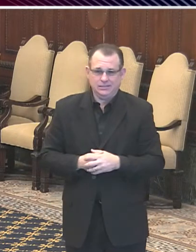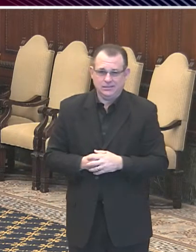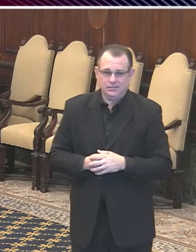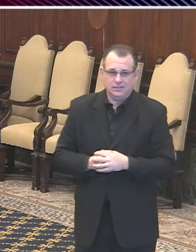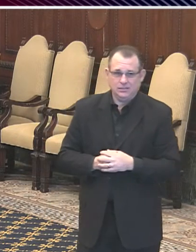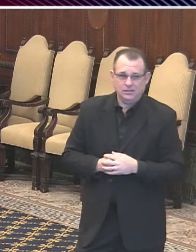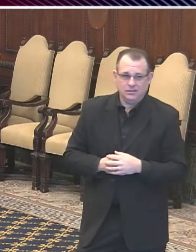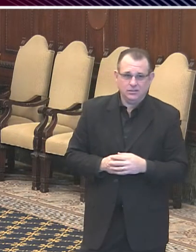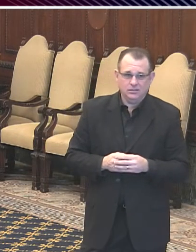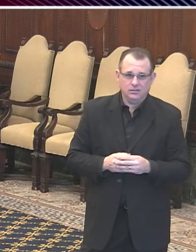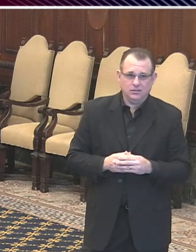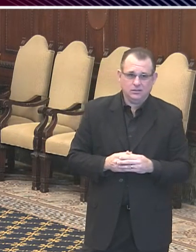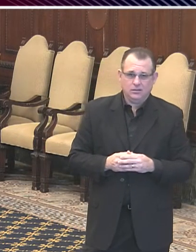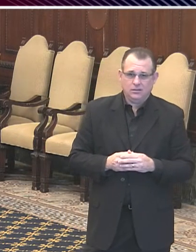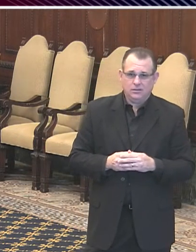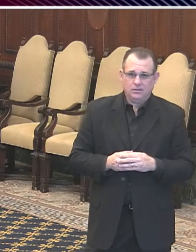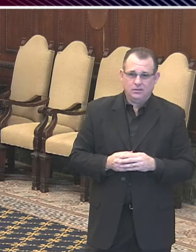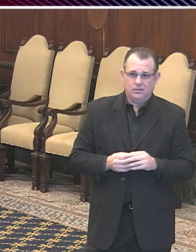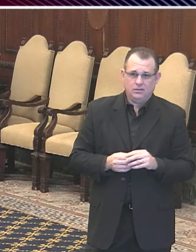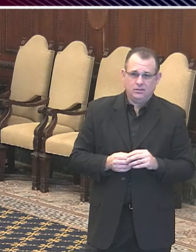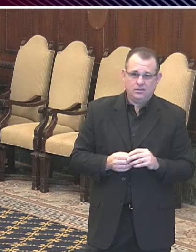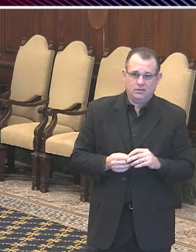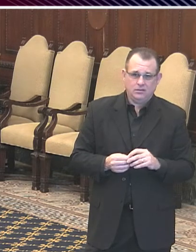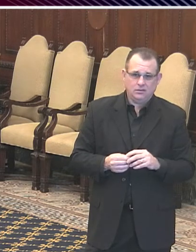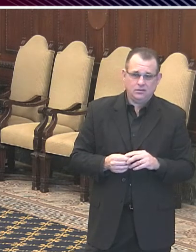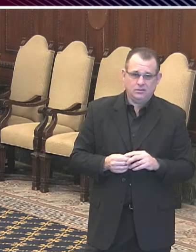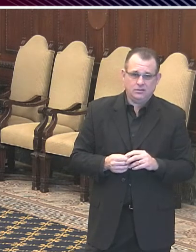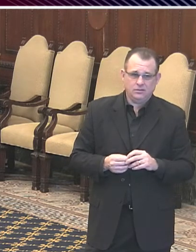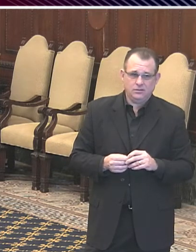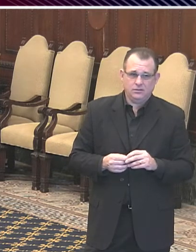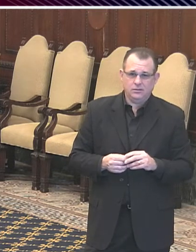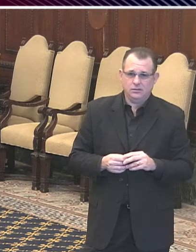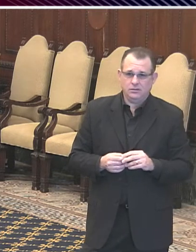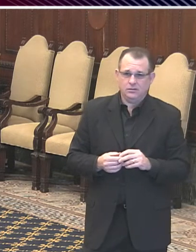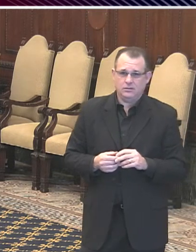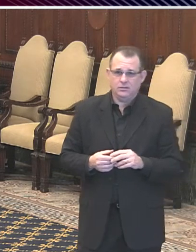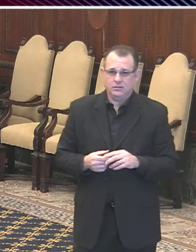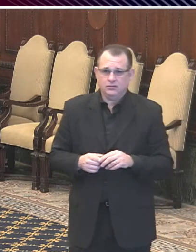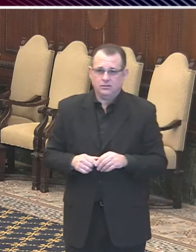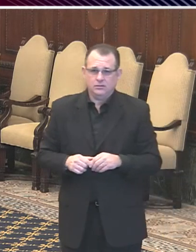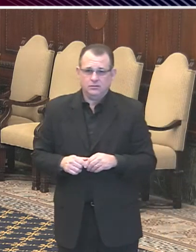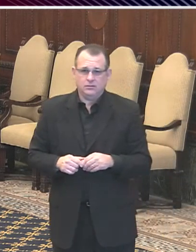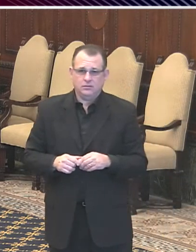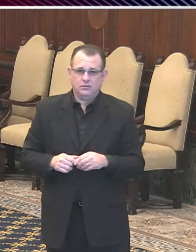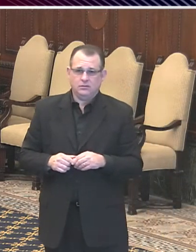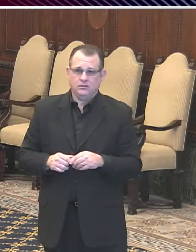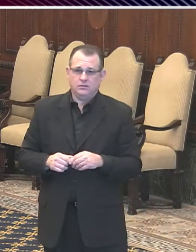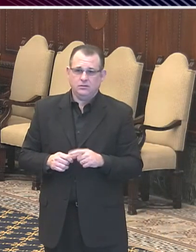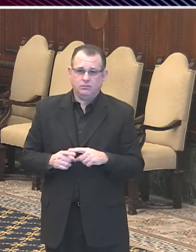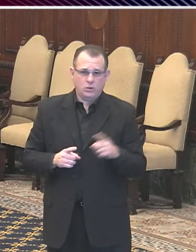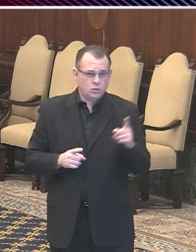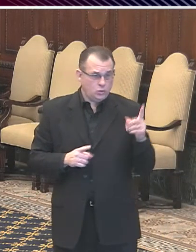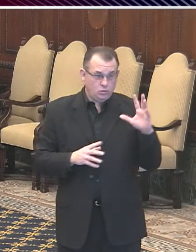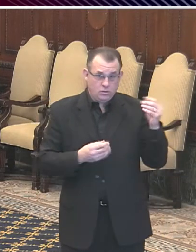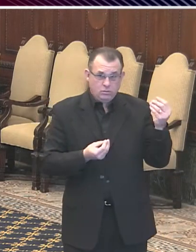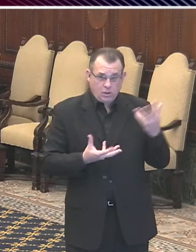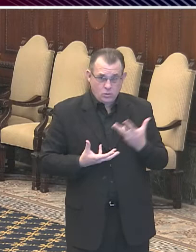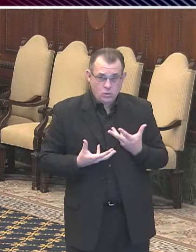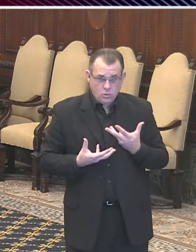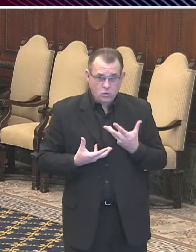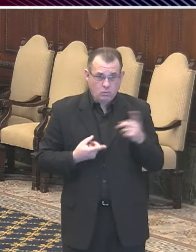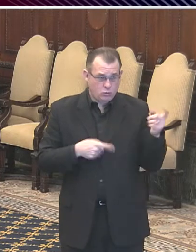that a time limit that you're going to be able to come back to us and tell us, hey guys, we've been working on this, messaging,